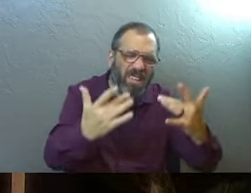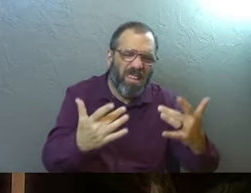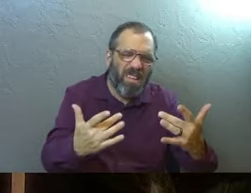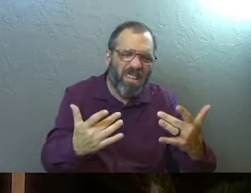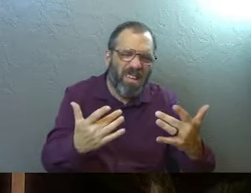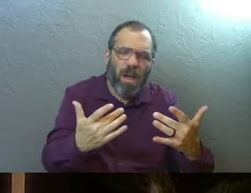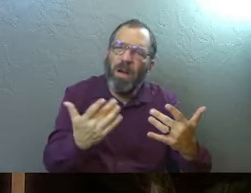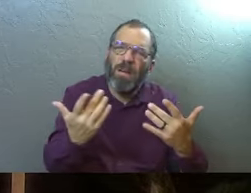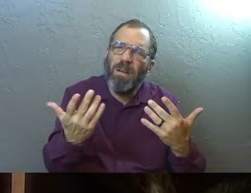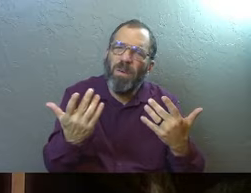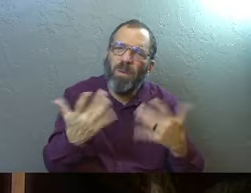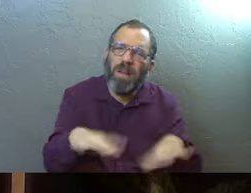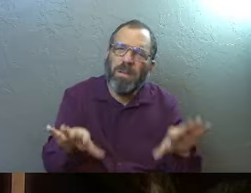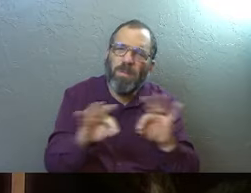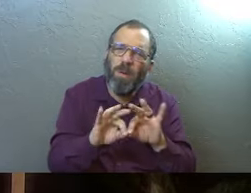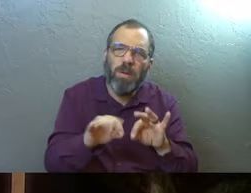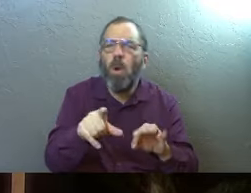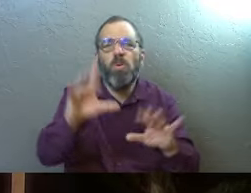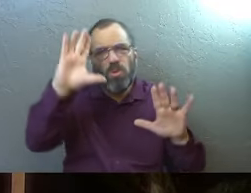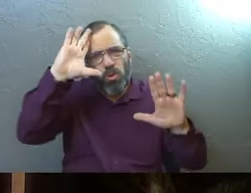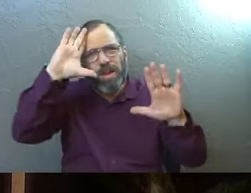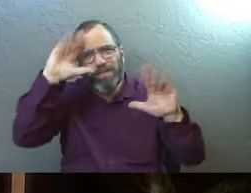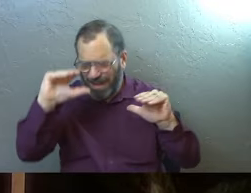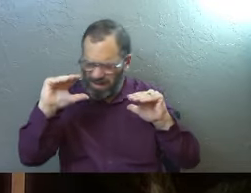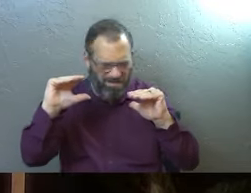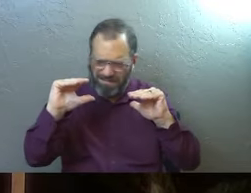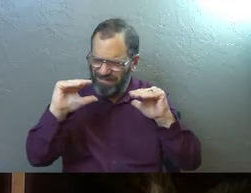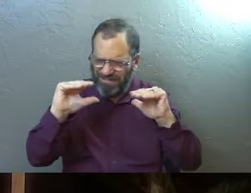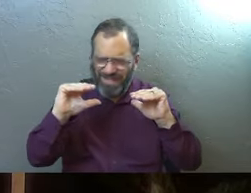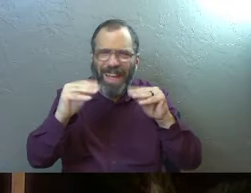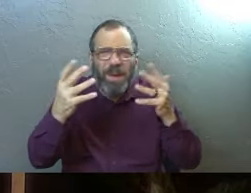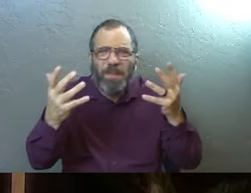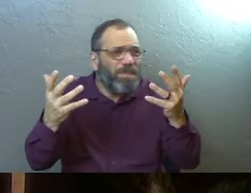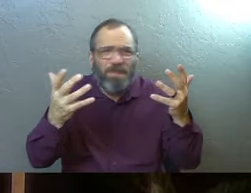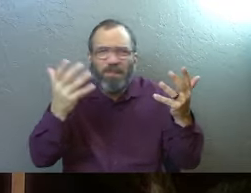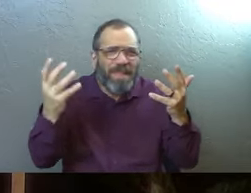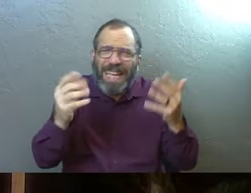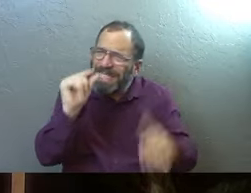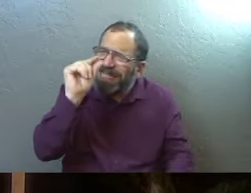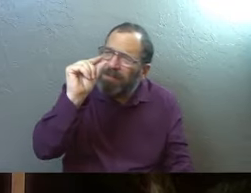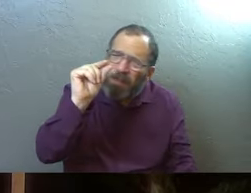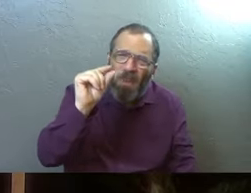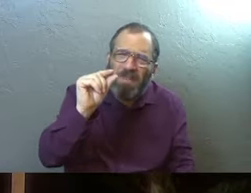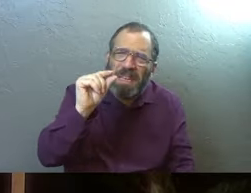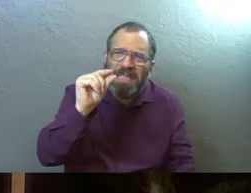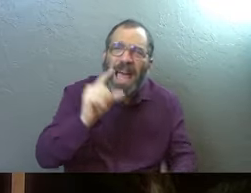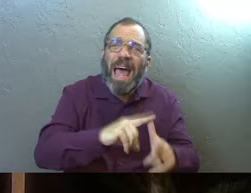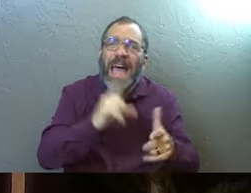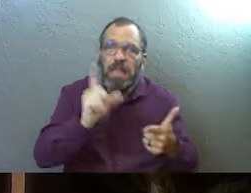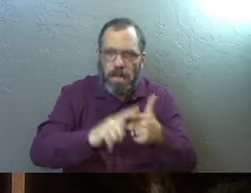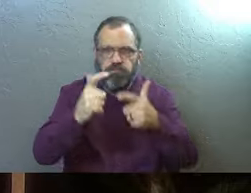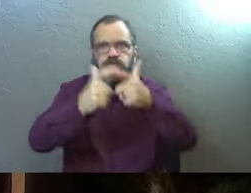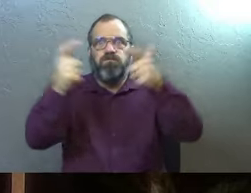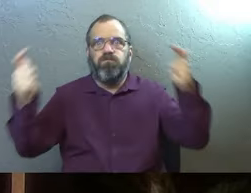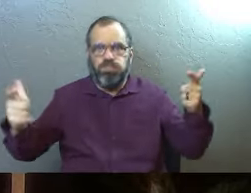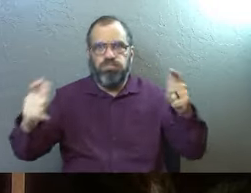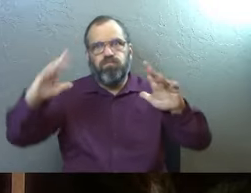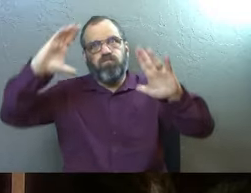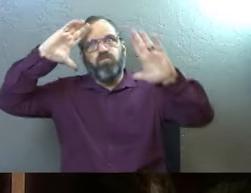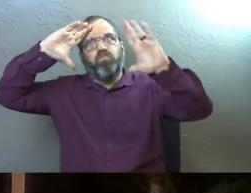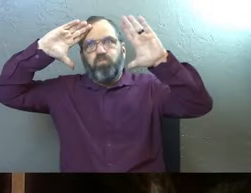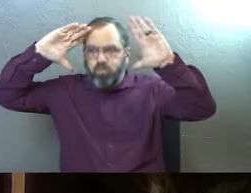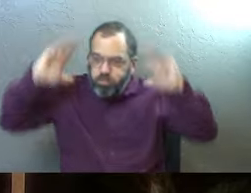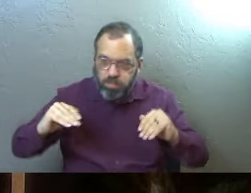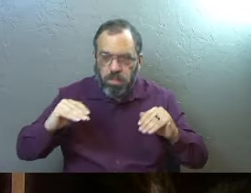Like, why does it matter? Because I expected. You know, it's little things, right? But then it's the big things that we